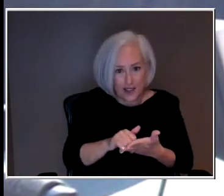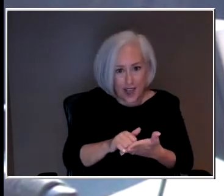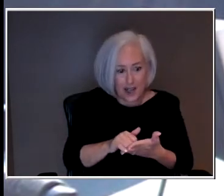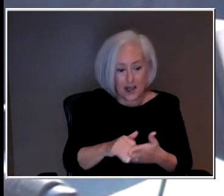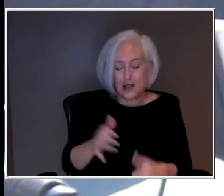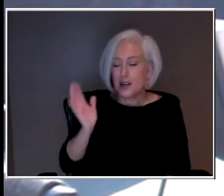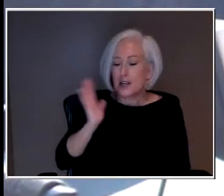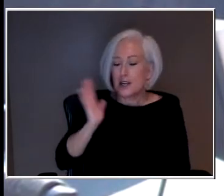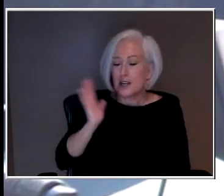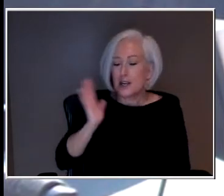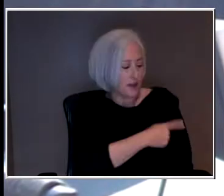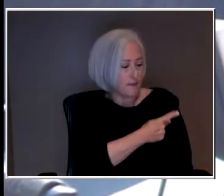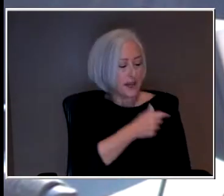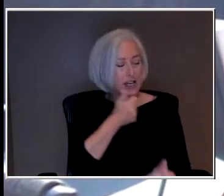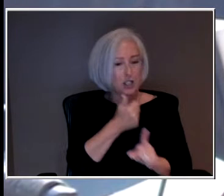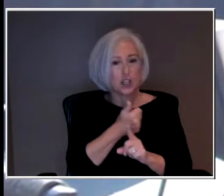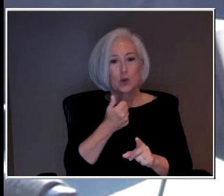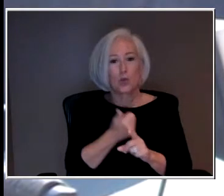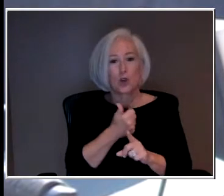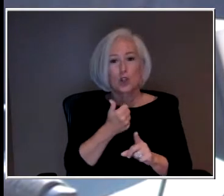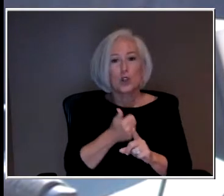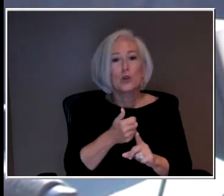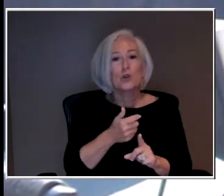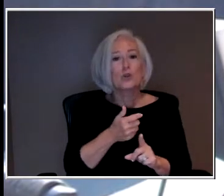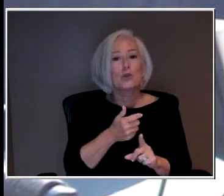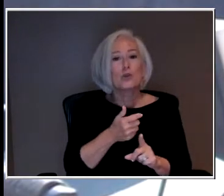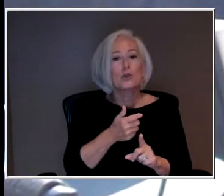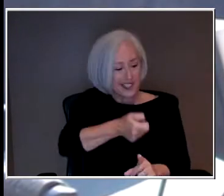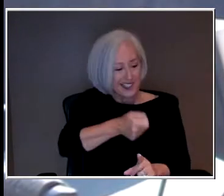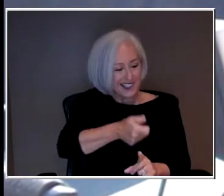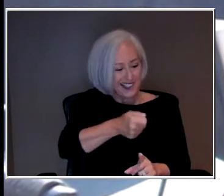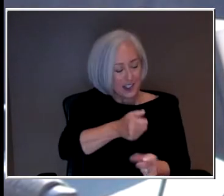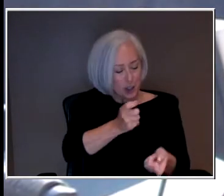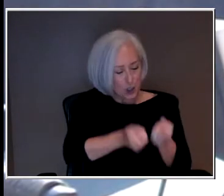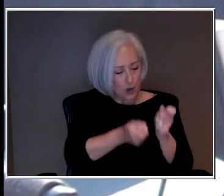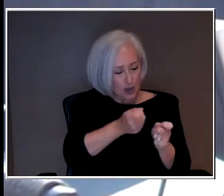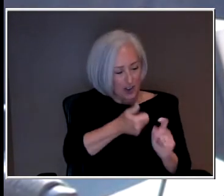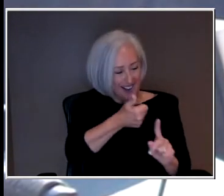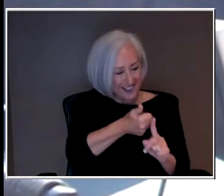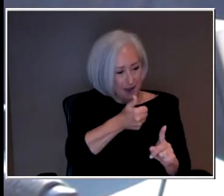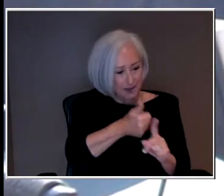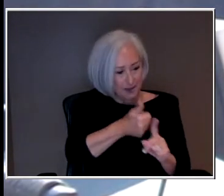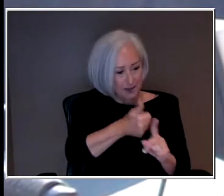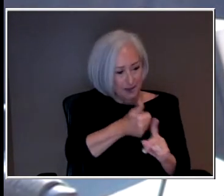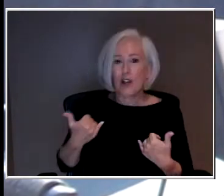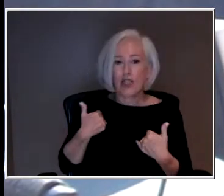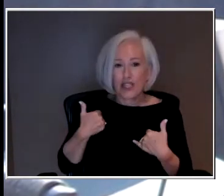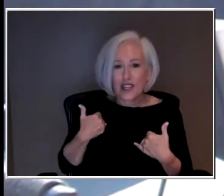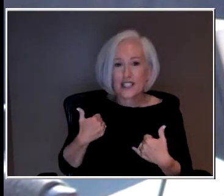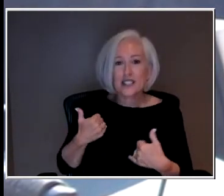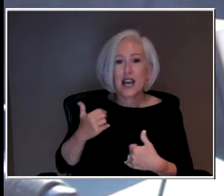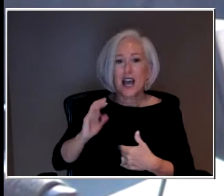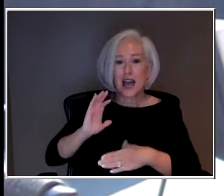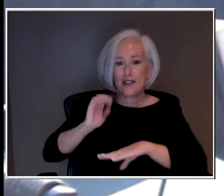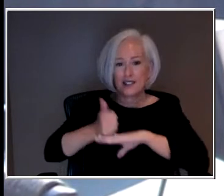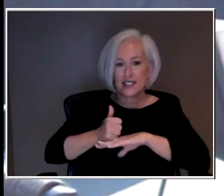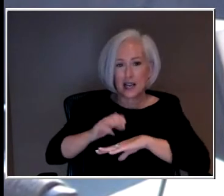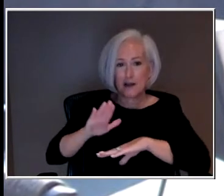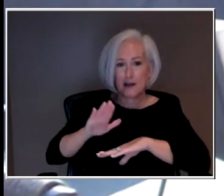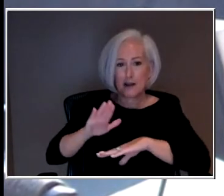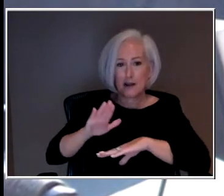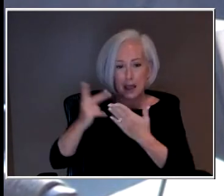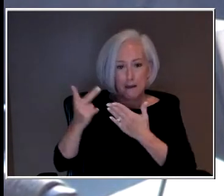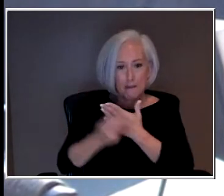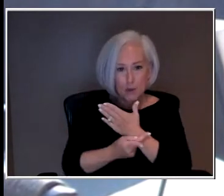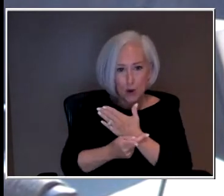it with the remote control and set it up and set it down, which is great, but, again, it's better if people can be like Diane and just come, like, I love